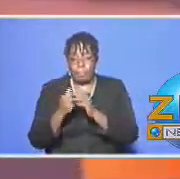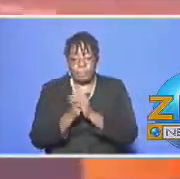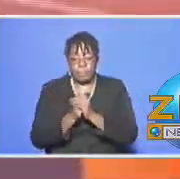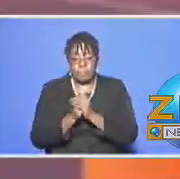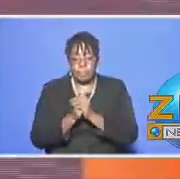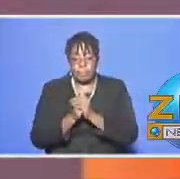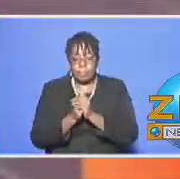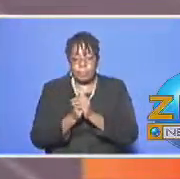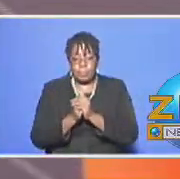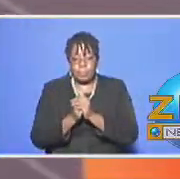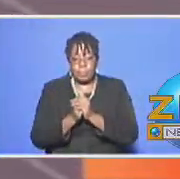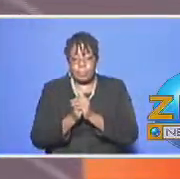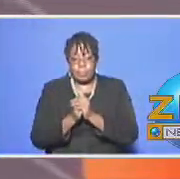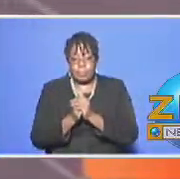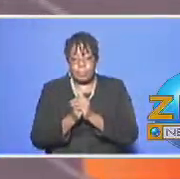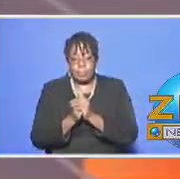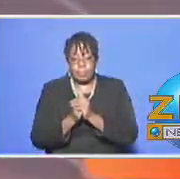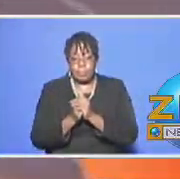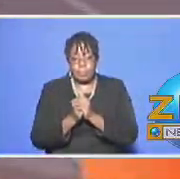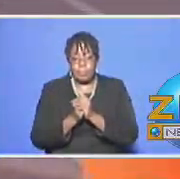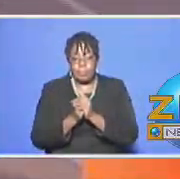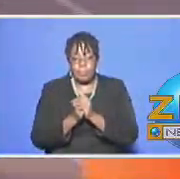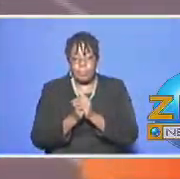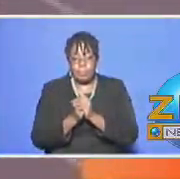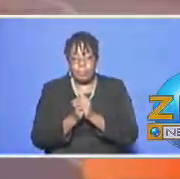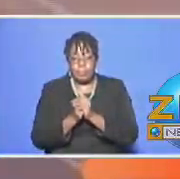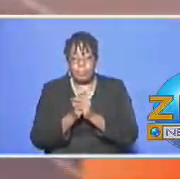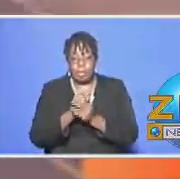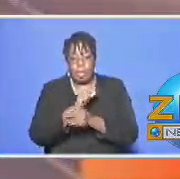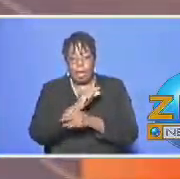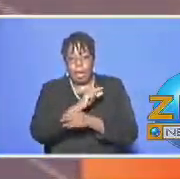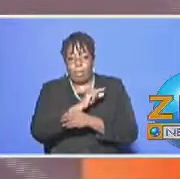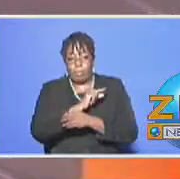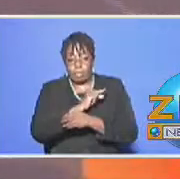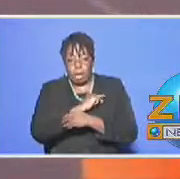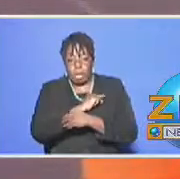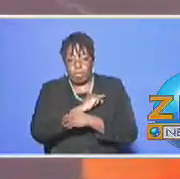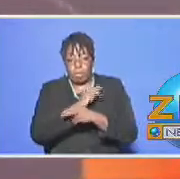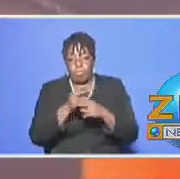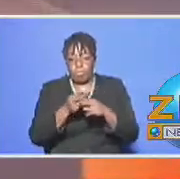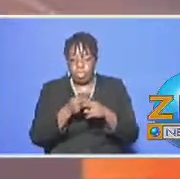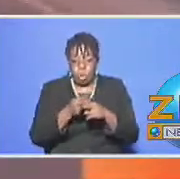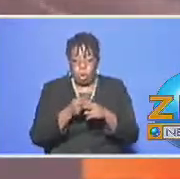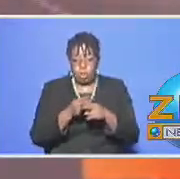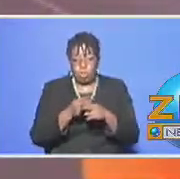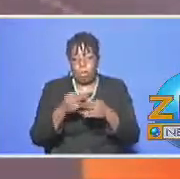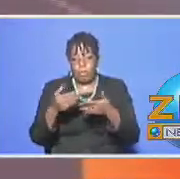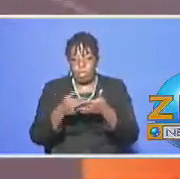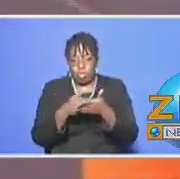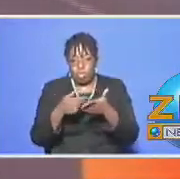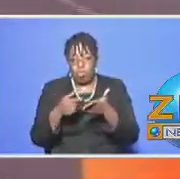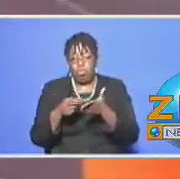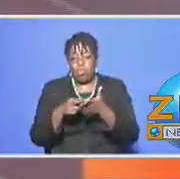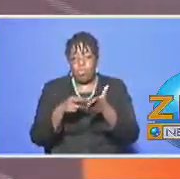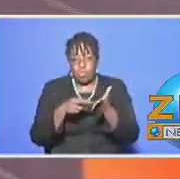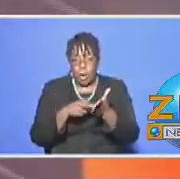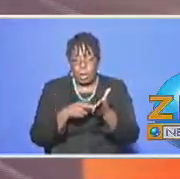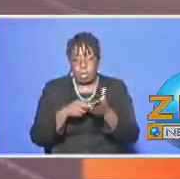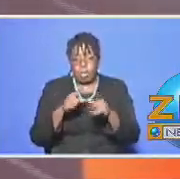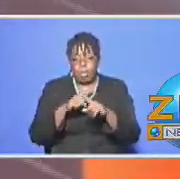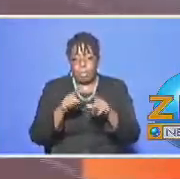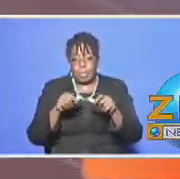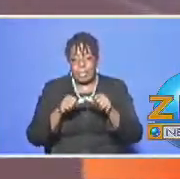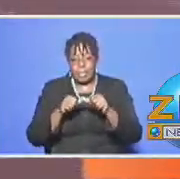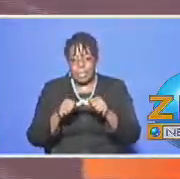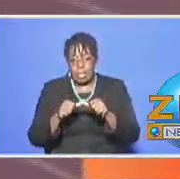title in the World Continental Tour Gold event. Gardner fell short of his meet record of 44.30 seconds, but still took the